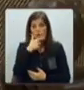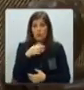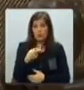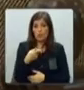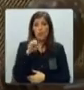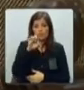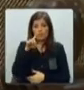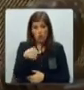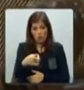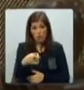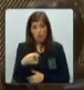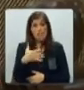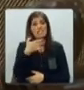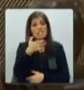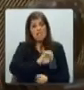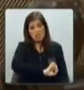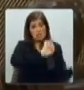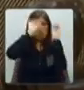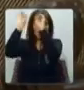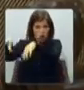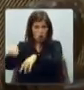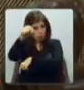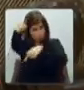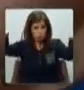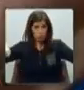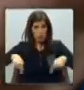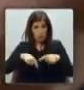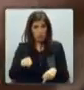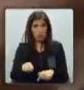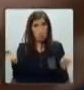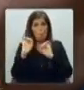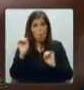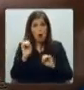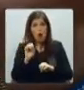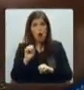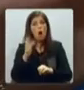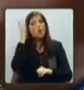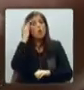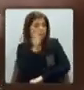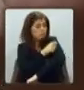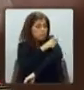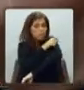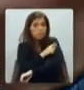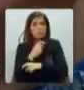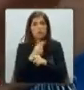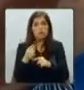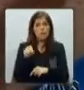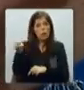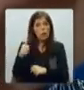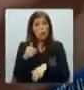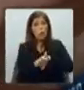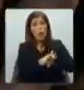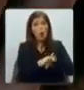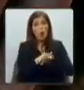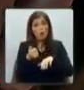Tinha 17 quando foi deportado para Auschwitz. Não chegou a ter um número tatuado na pele, porque Leon estava no bloco onde todos